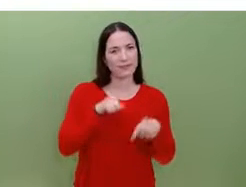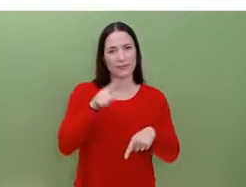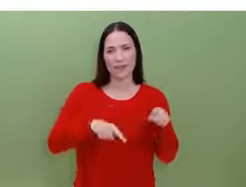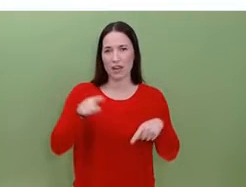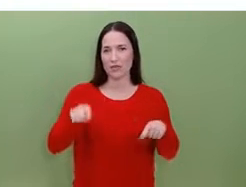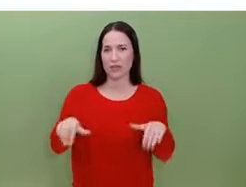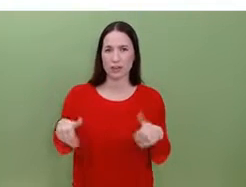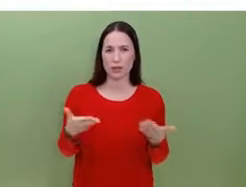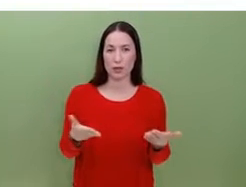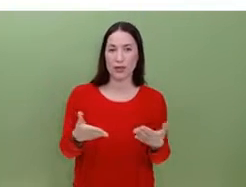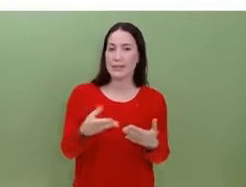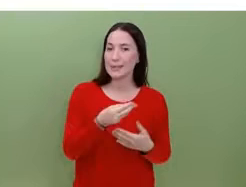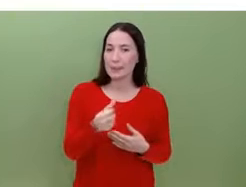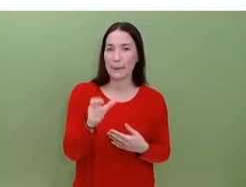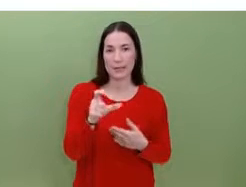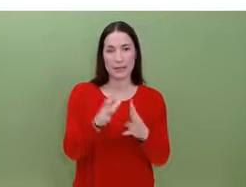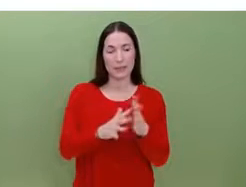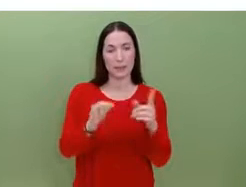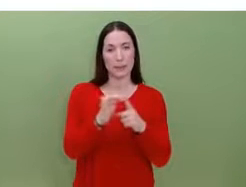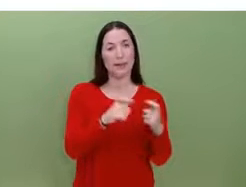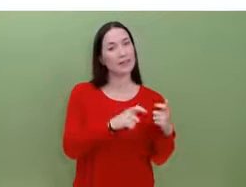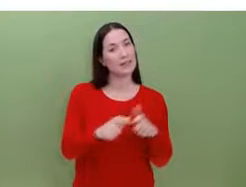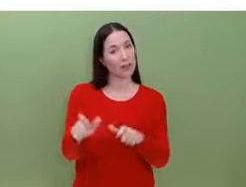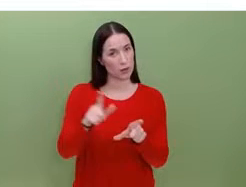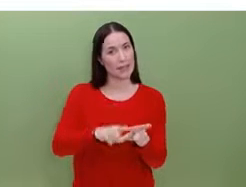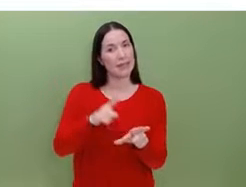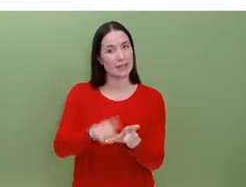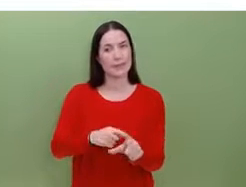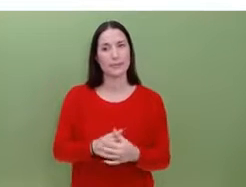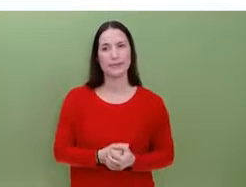CWPs remaining in their posts for years.